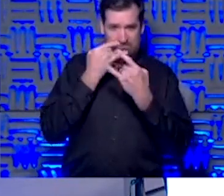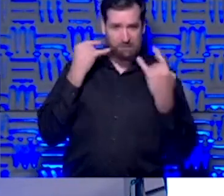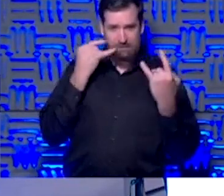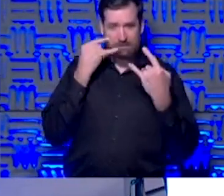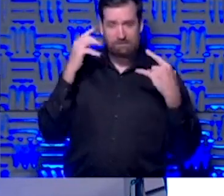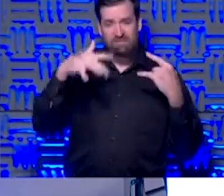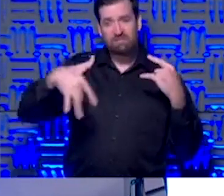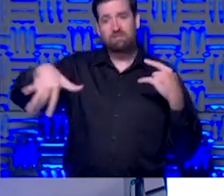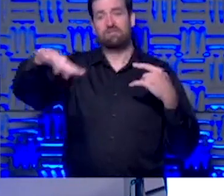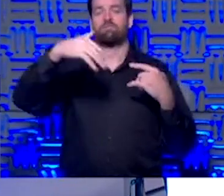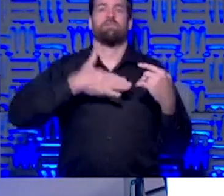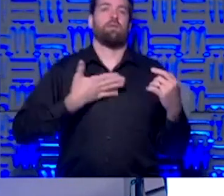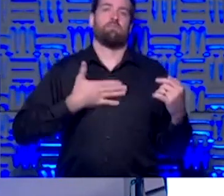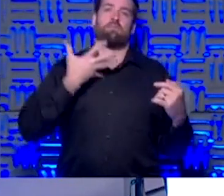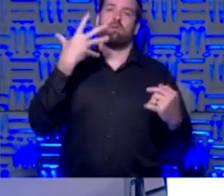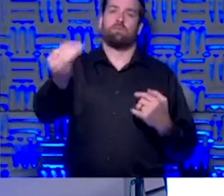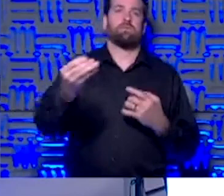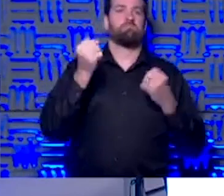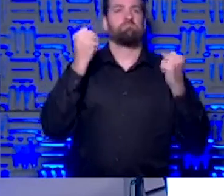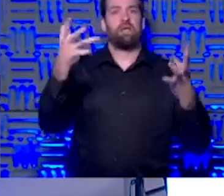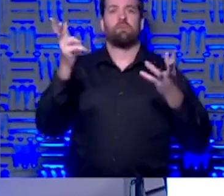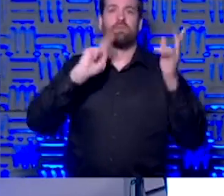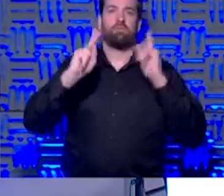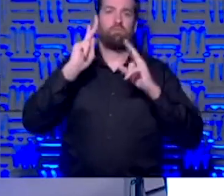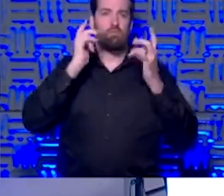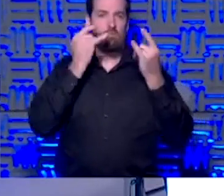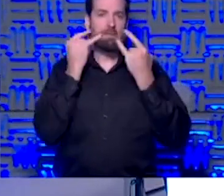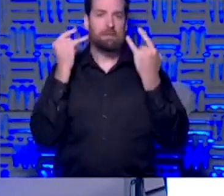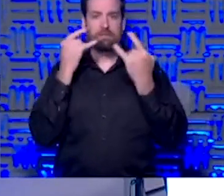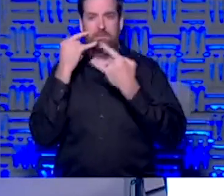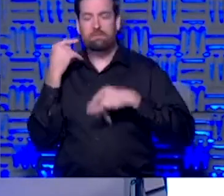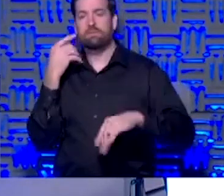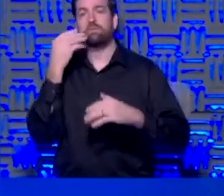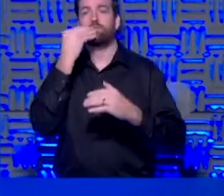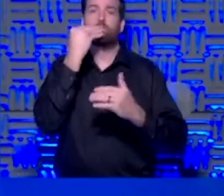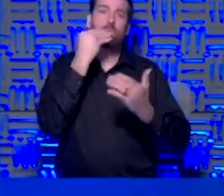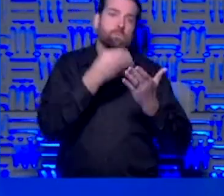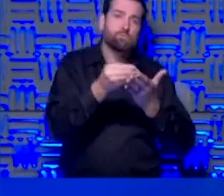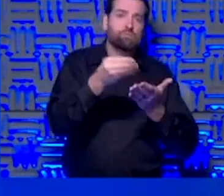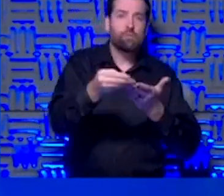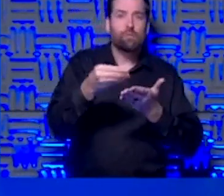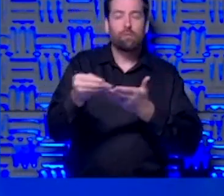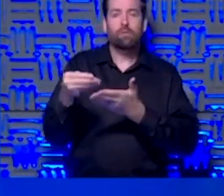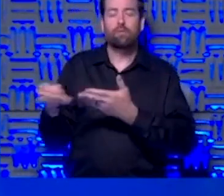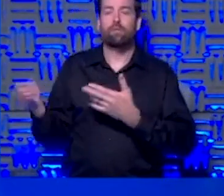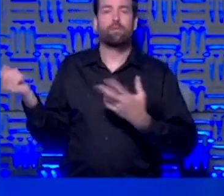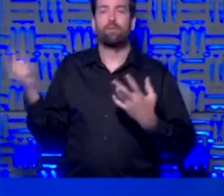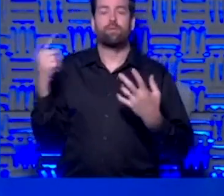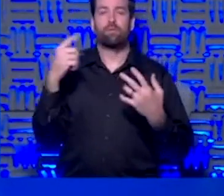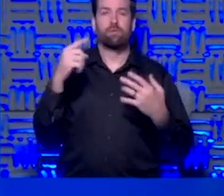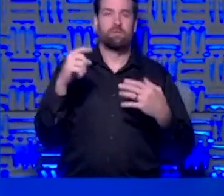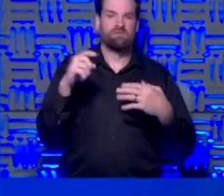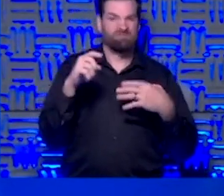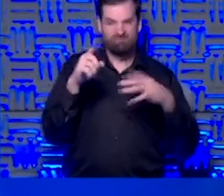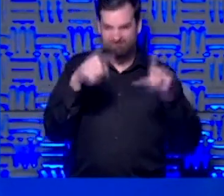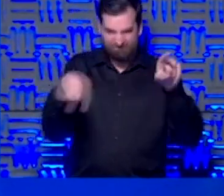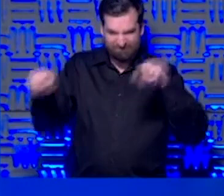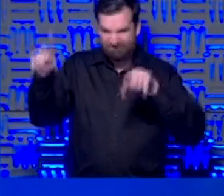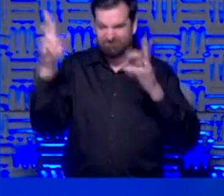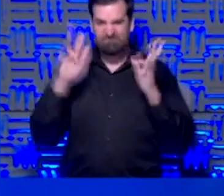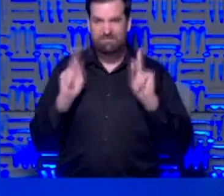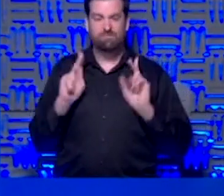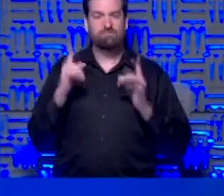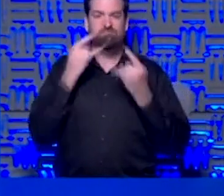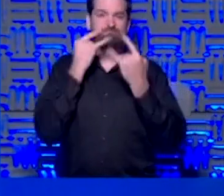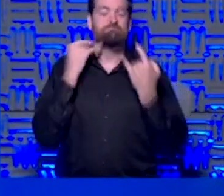mean, I am so happy when I go outside and see a lot of people masked up. When you go into a grocery store, everybody's masked up. You go into the business, people are masked up. And I think it's